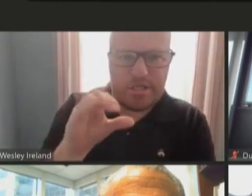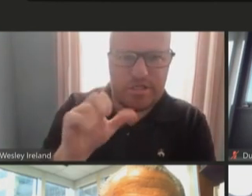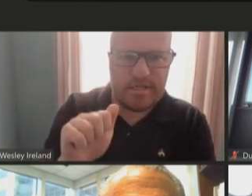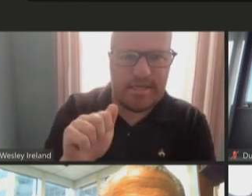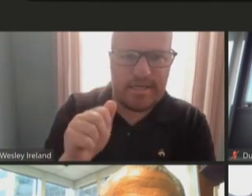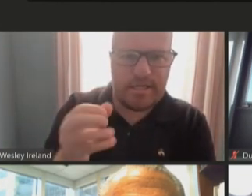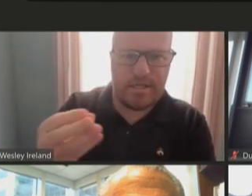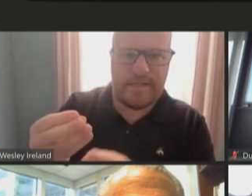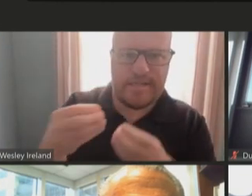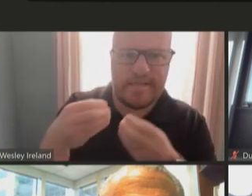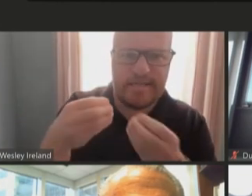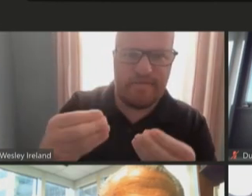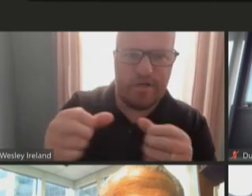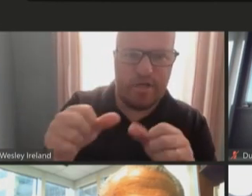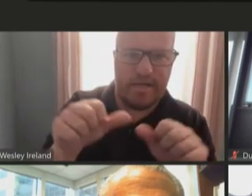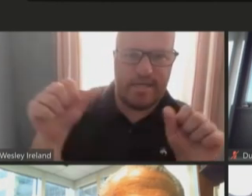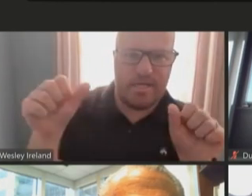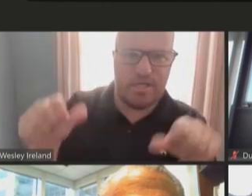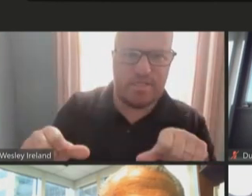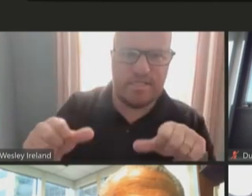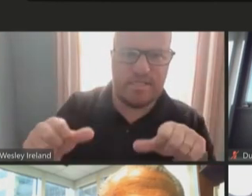representatives from Fenway,